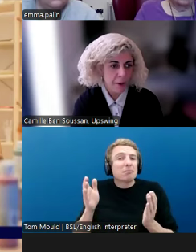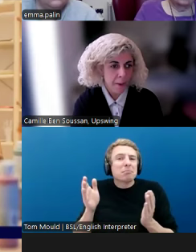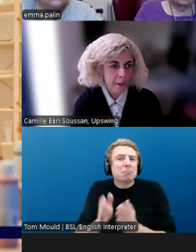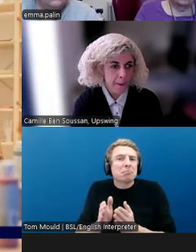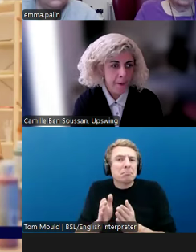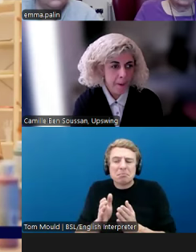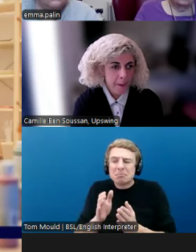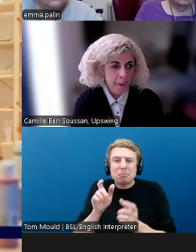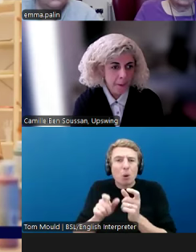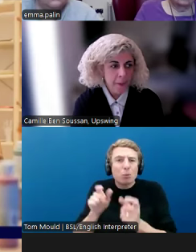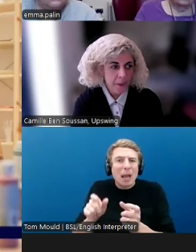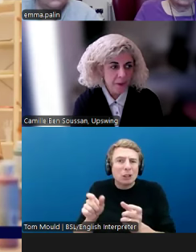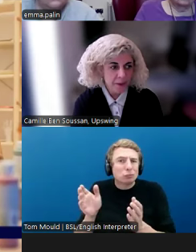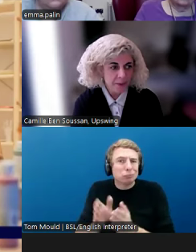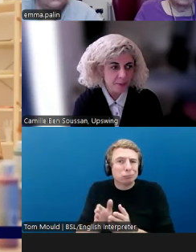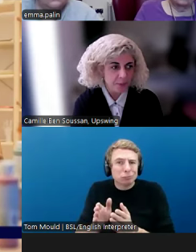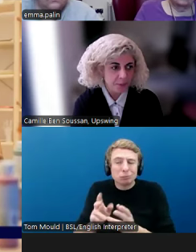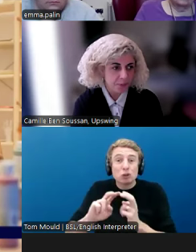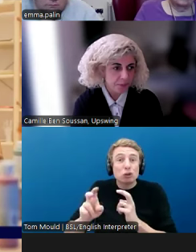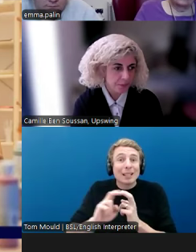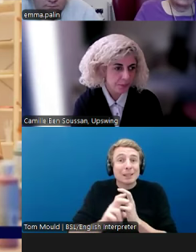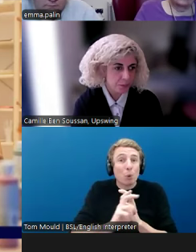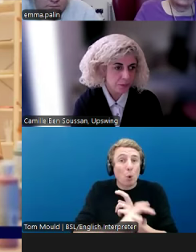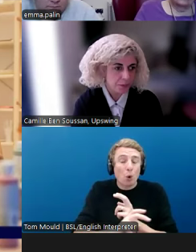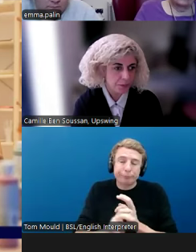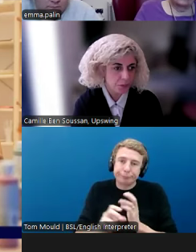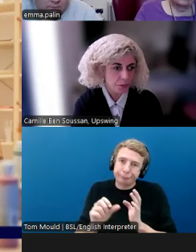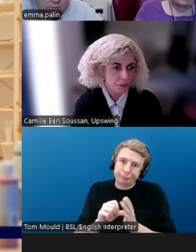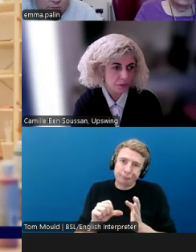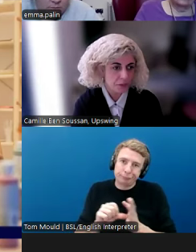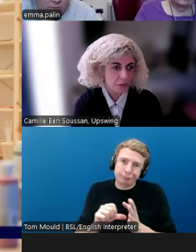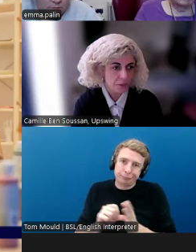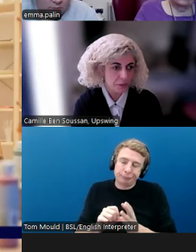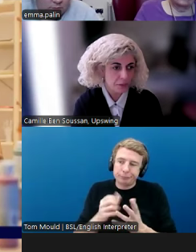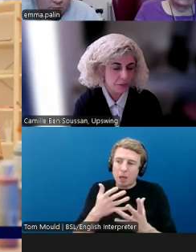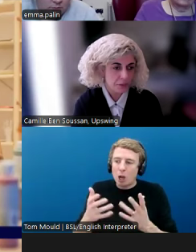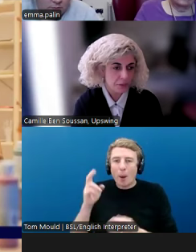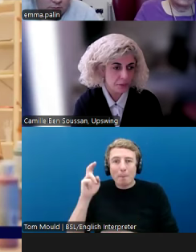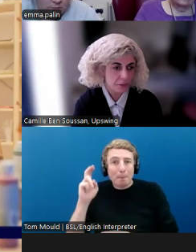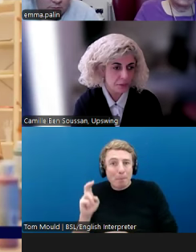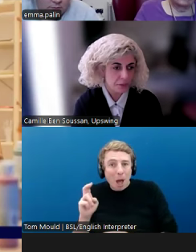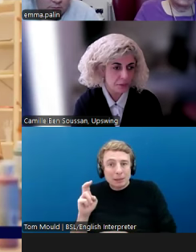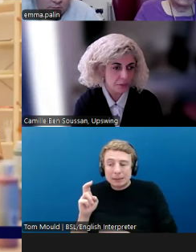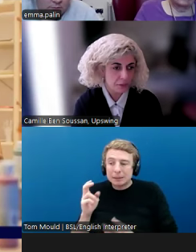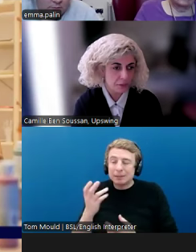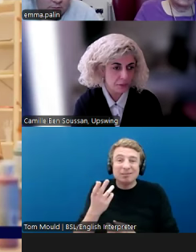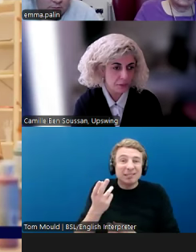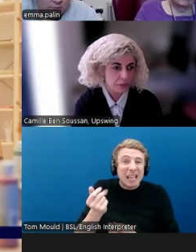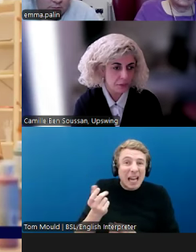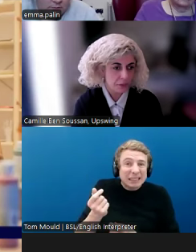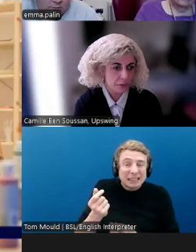of transport facilities for care services. Many local minibuses or taxi services will have school contracts